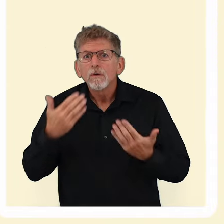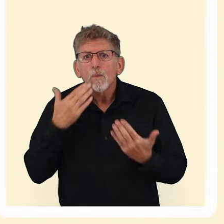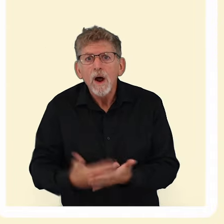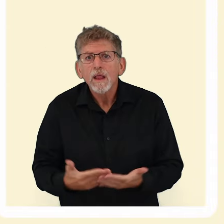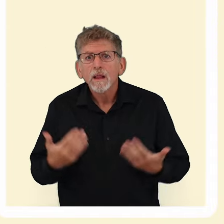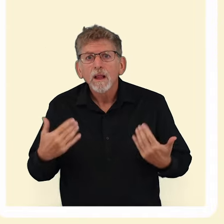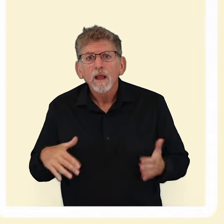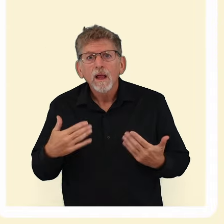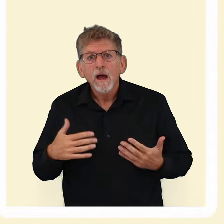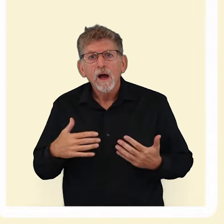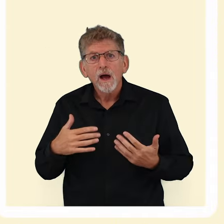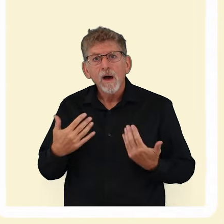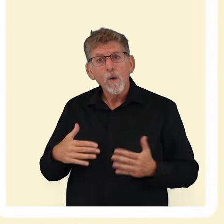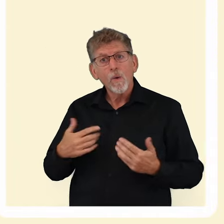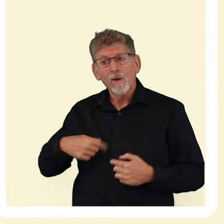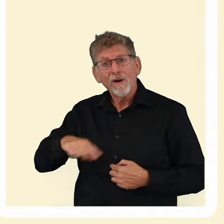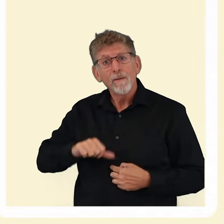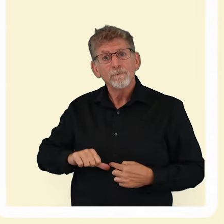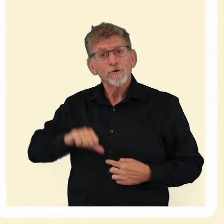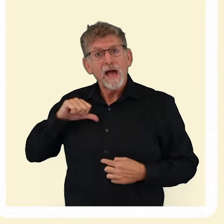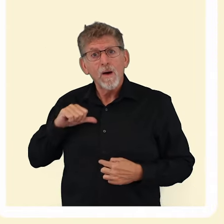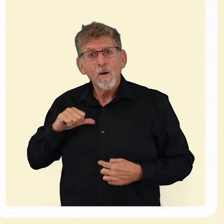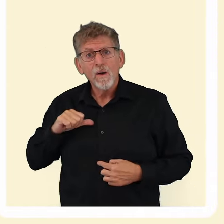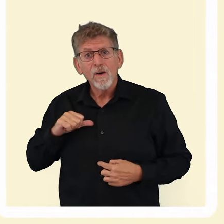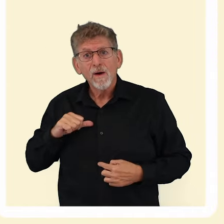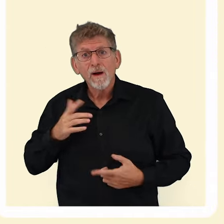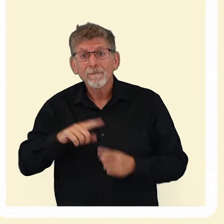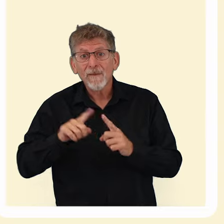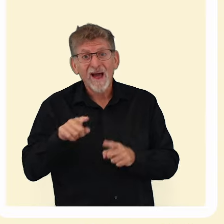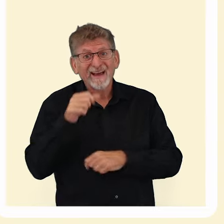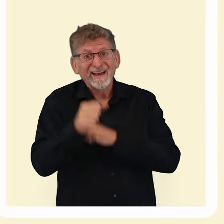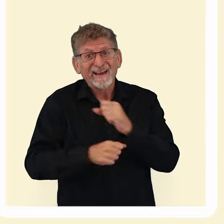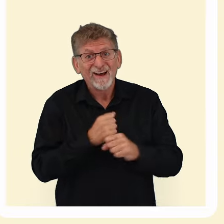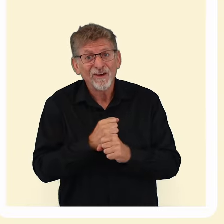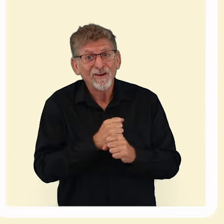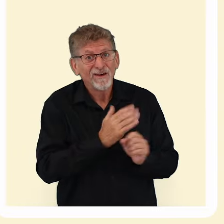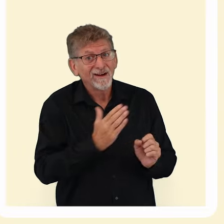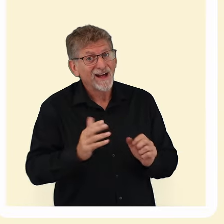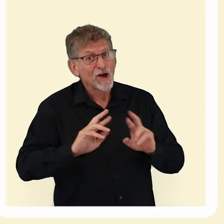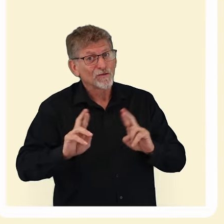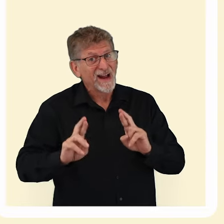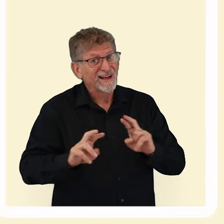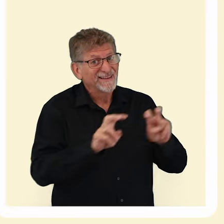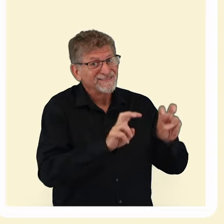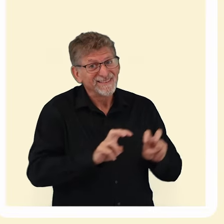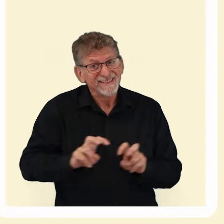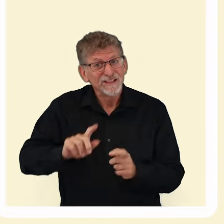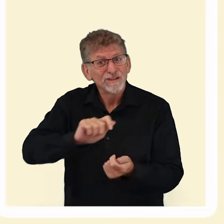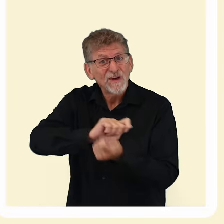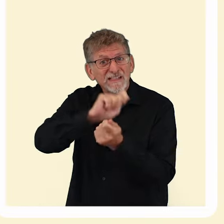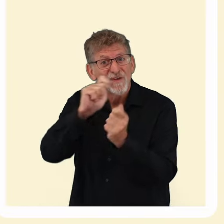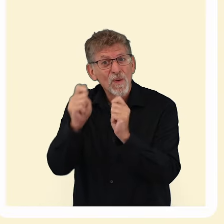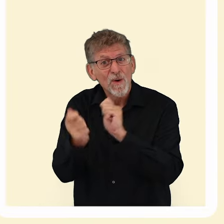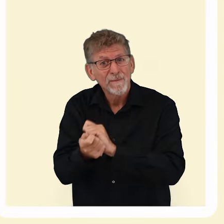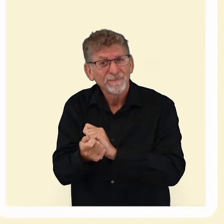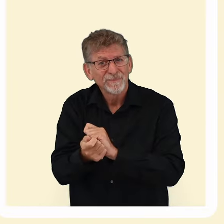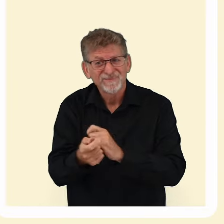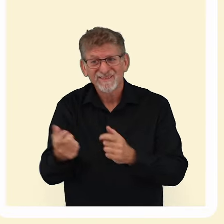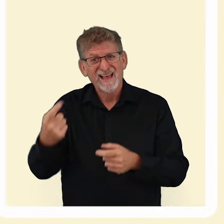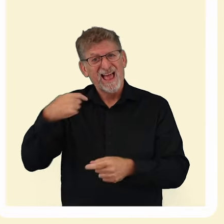right? one, it went very well. So no, we're very, very proud. But a year where we're preparing